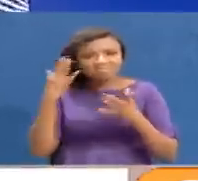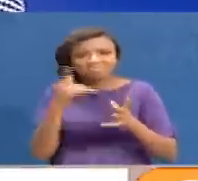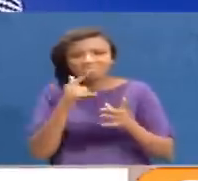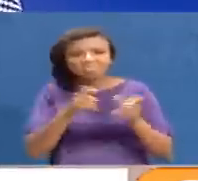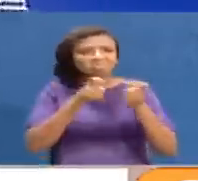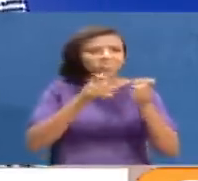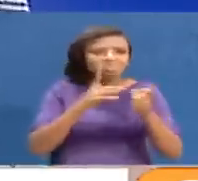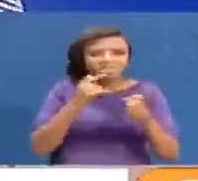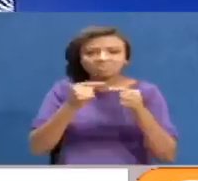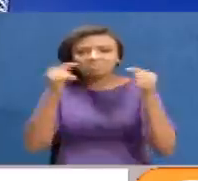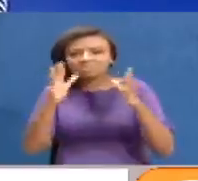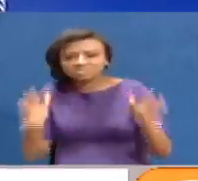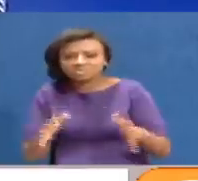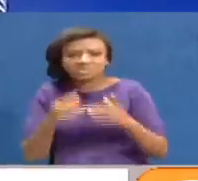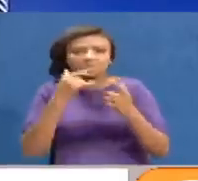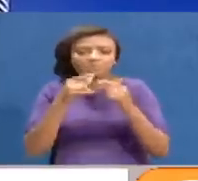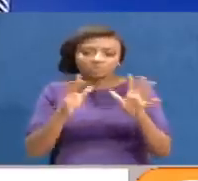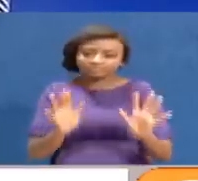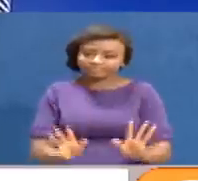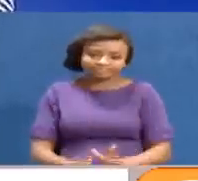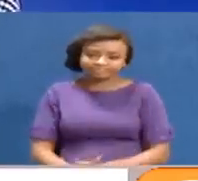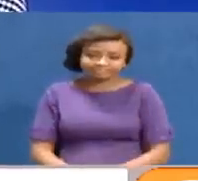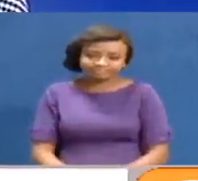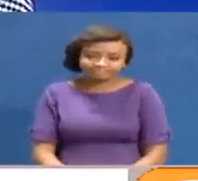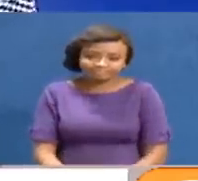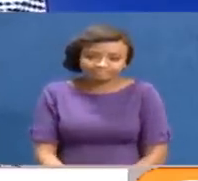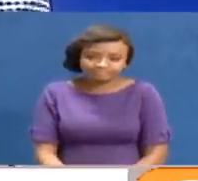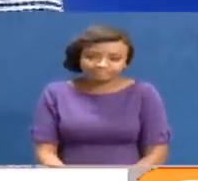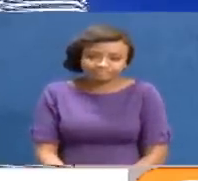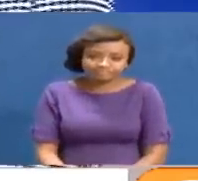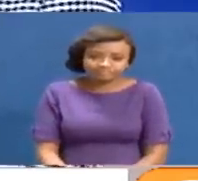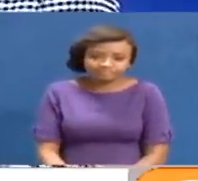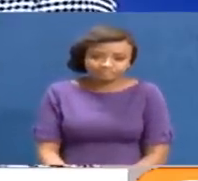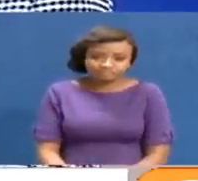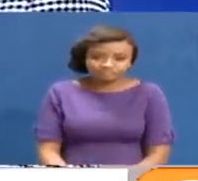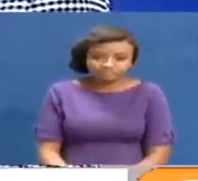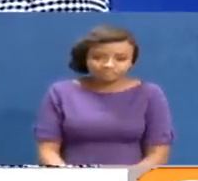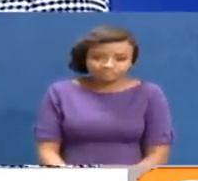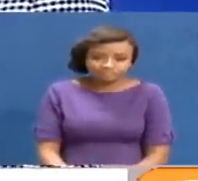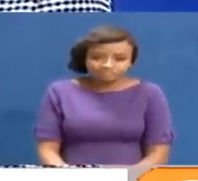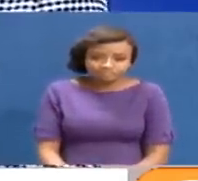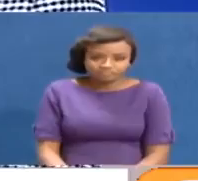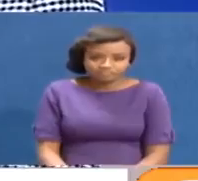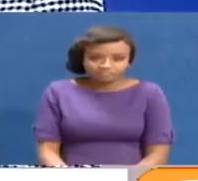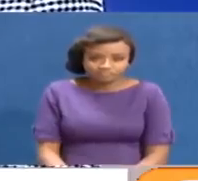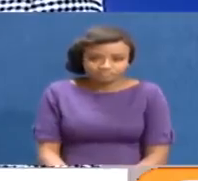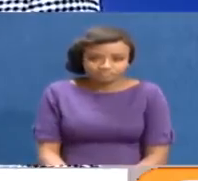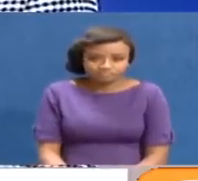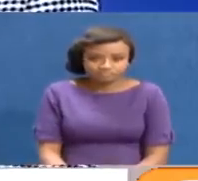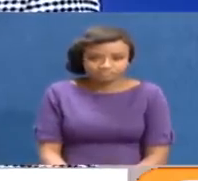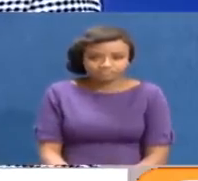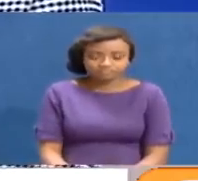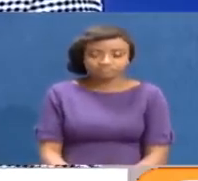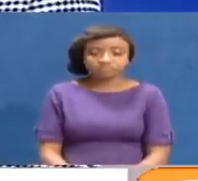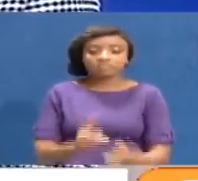party, who is the majority and who is in the minority, yeah? You actually lose out on what happens to the